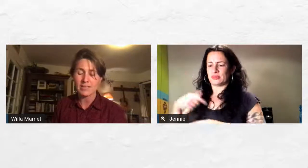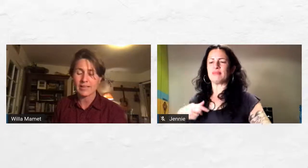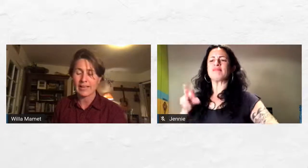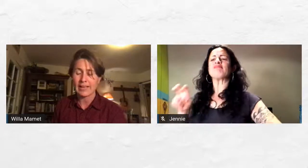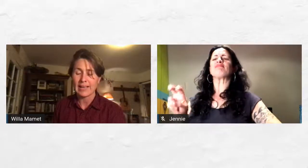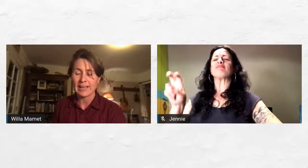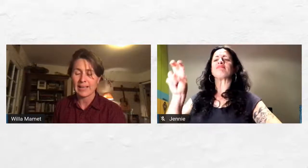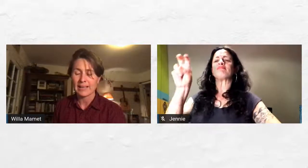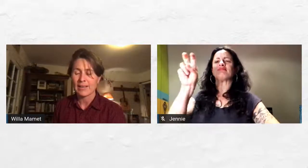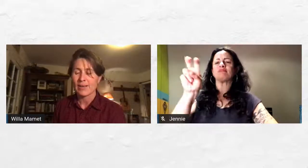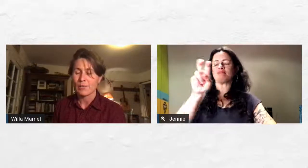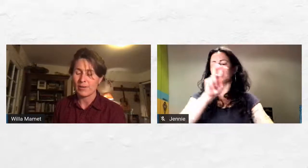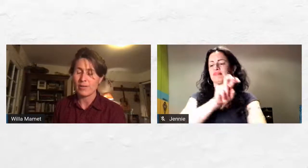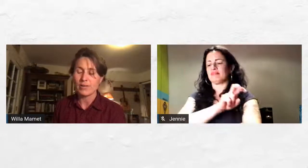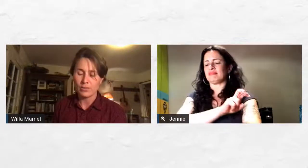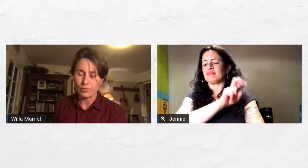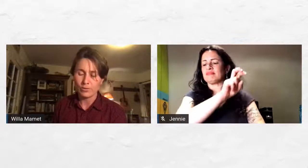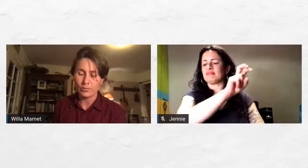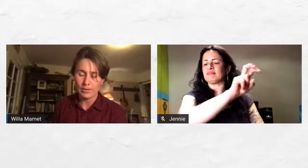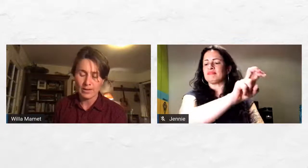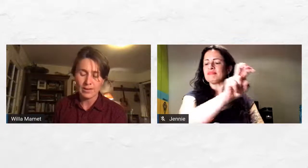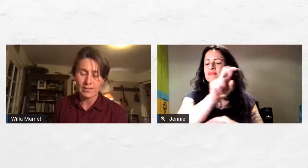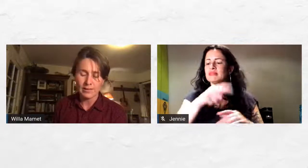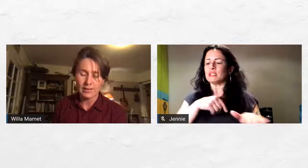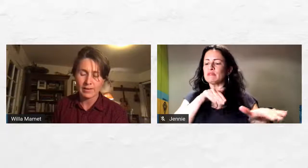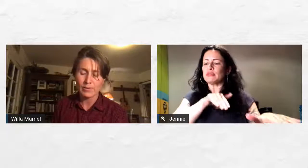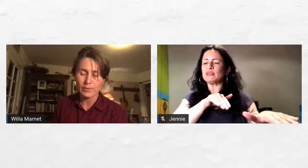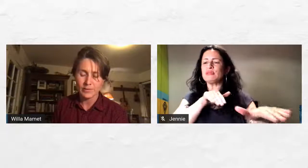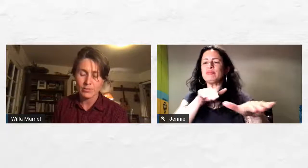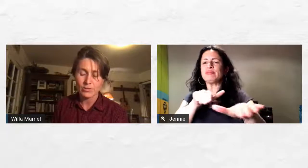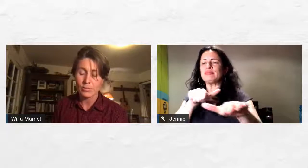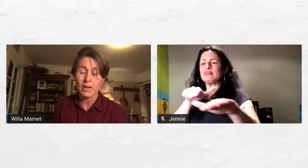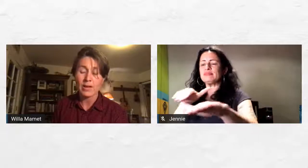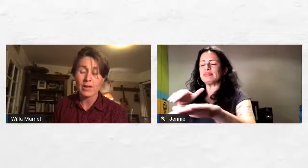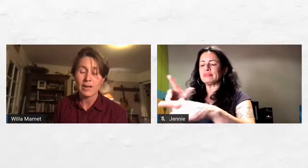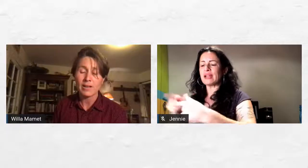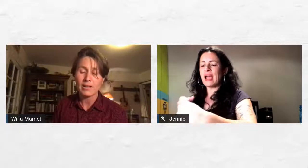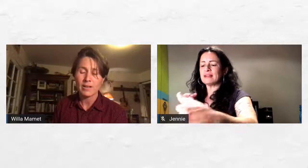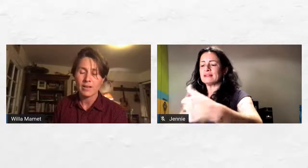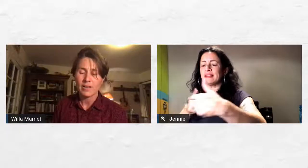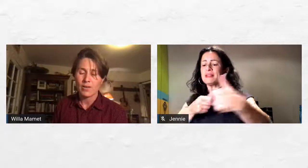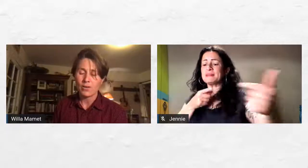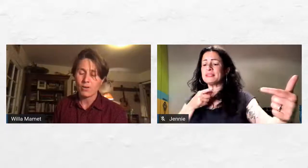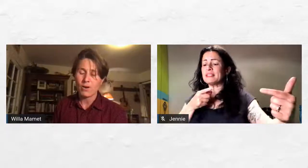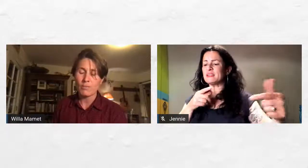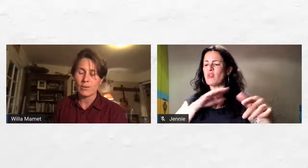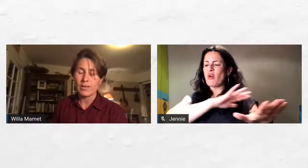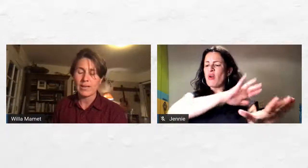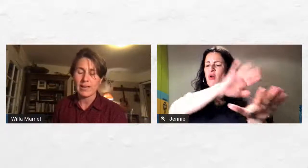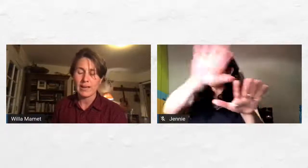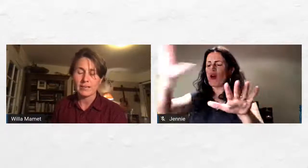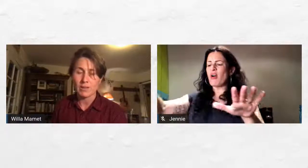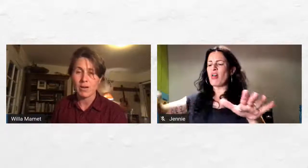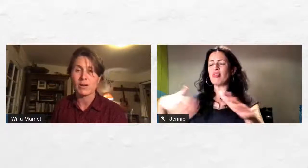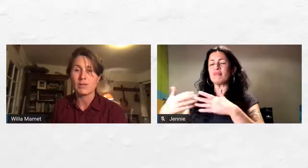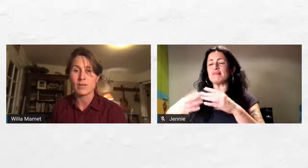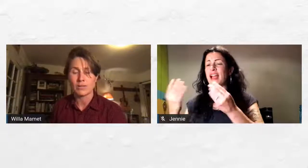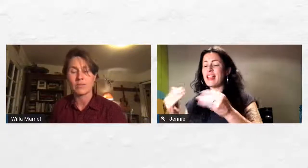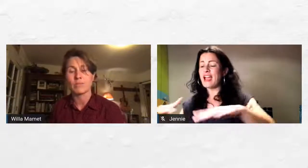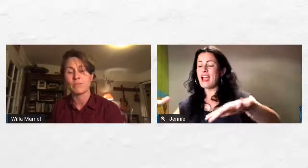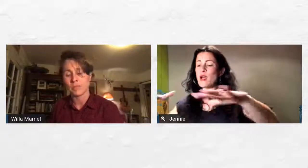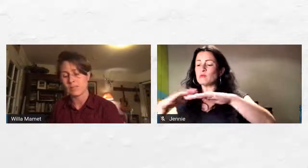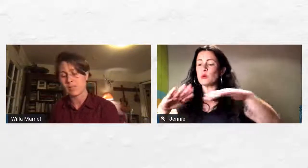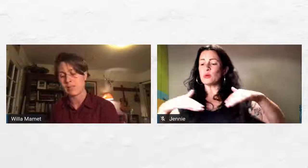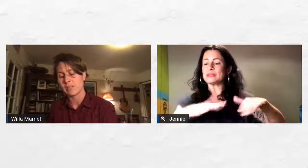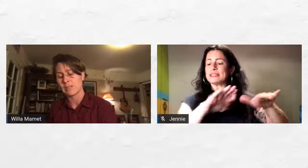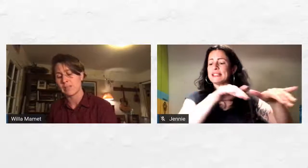the sea, but you, my dearest jewel, your beauty has